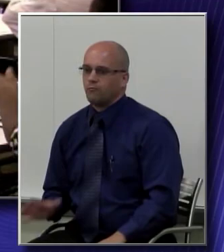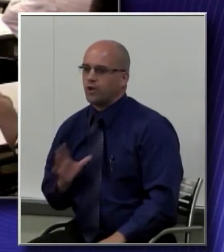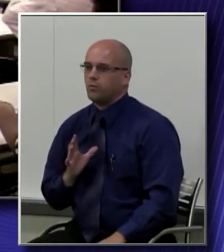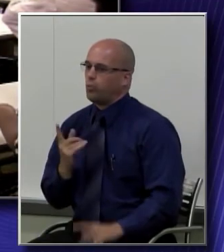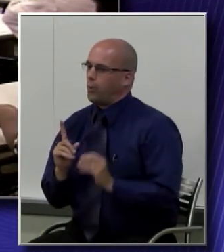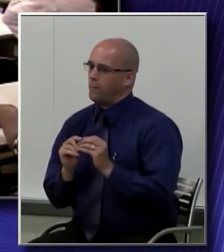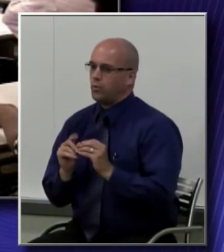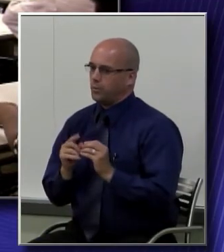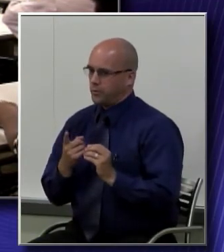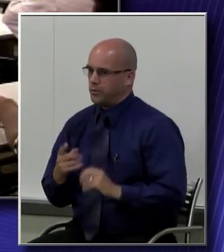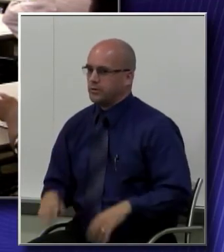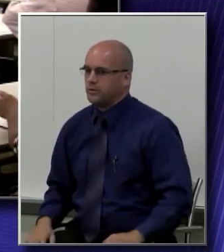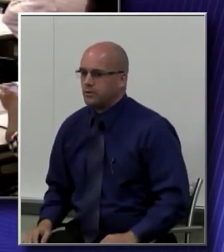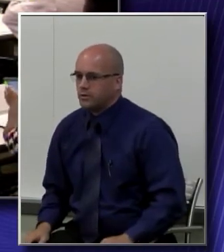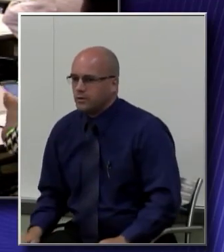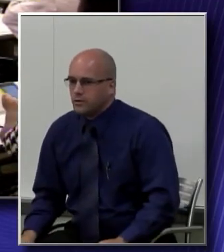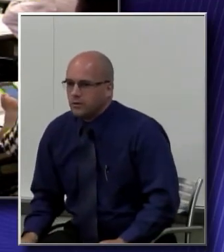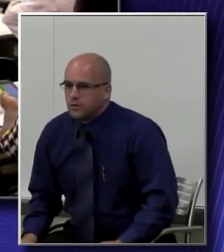Thank you.